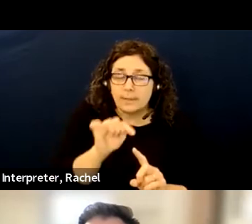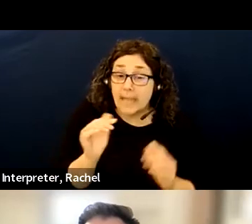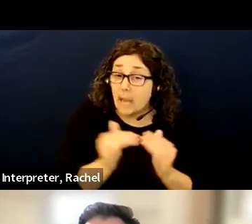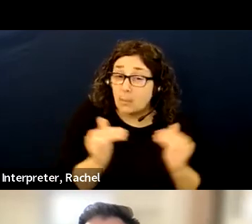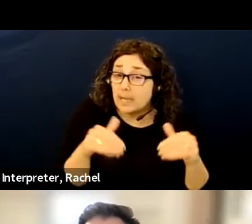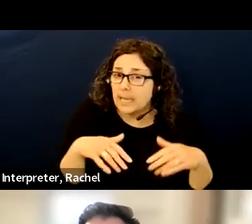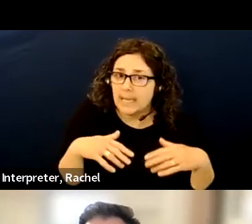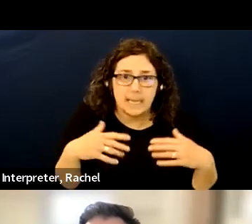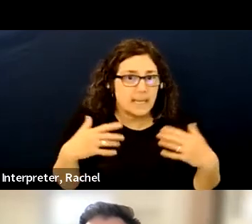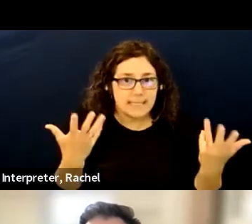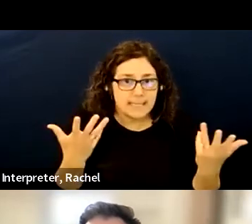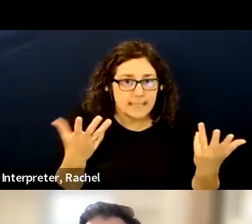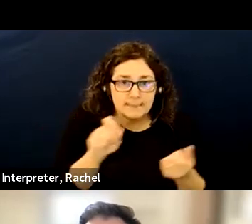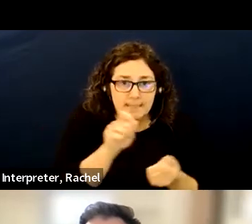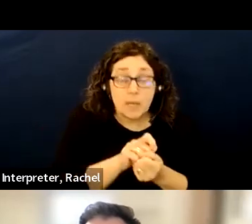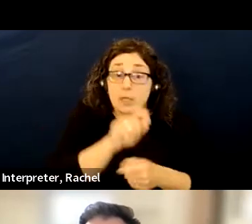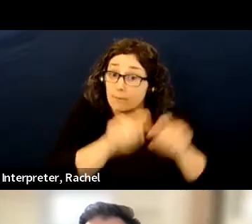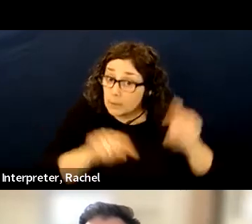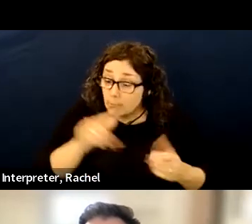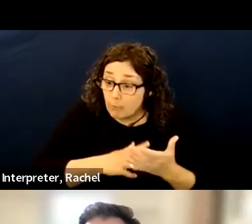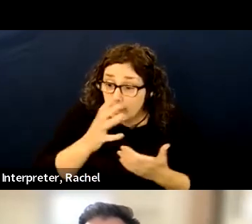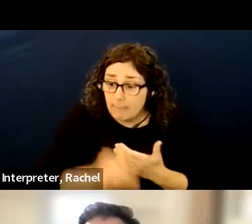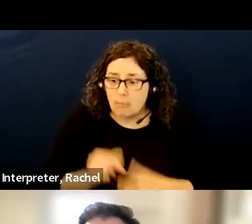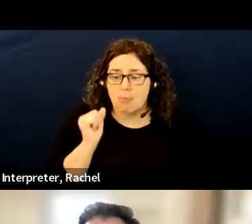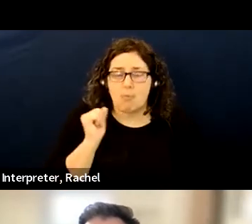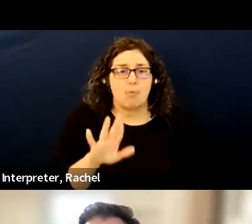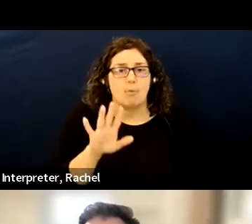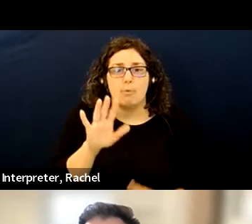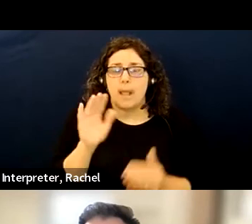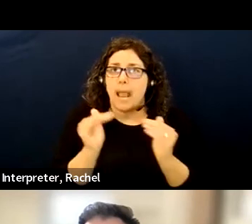in more diverse programming? Are we looking for,